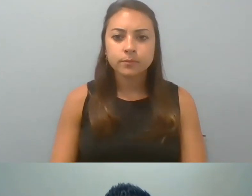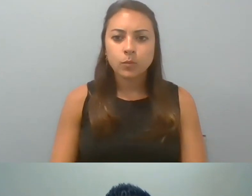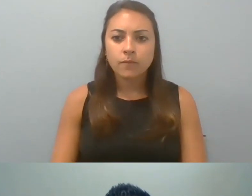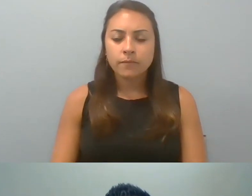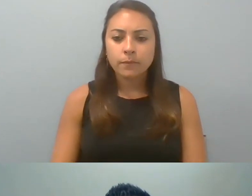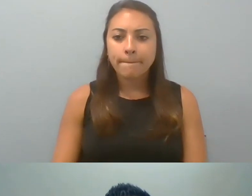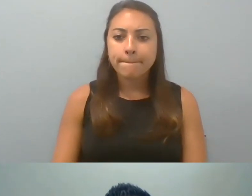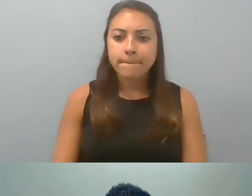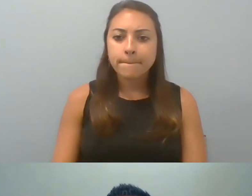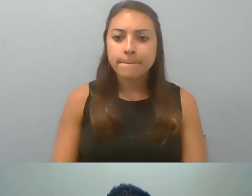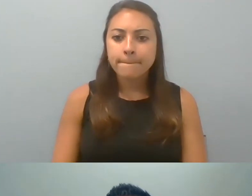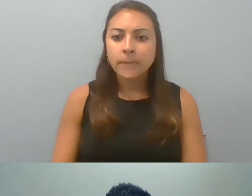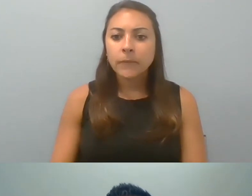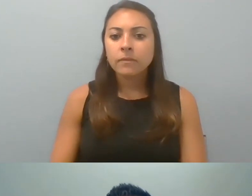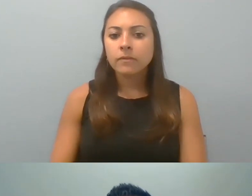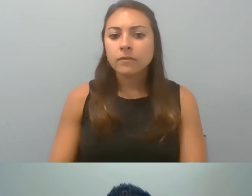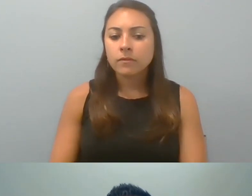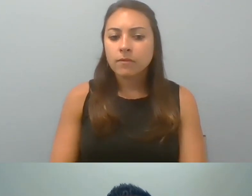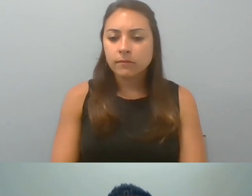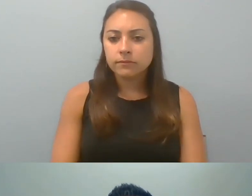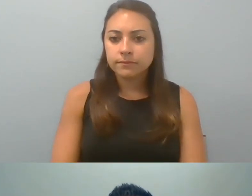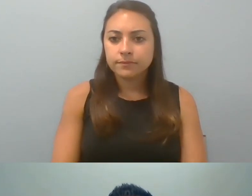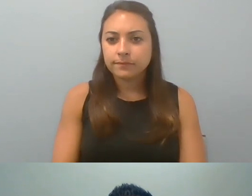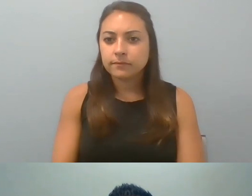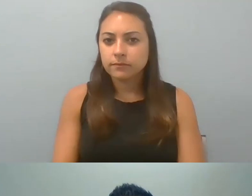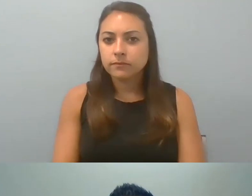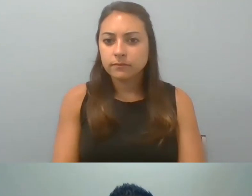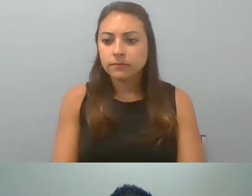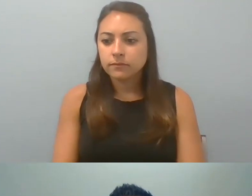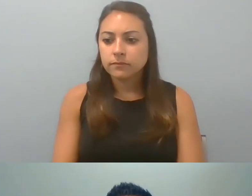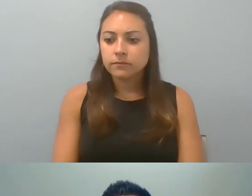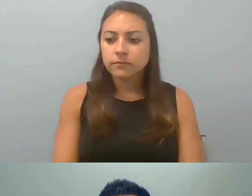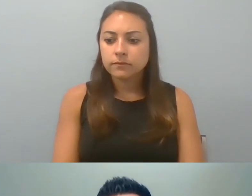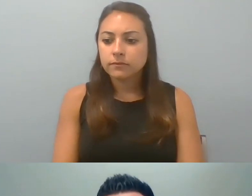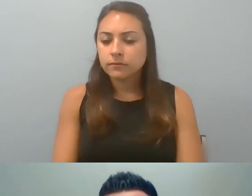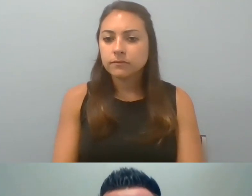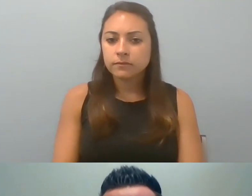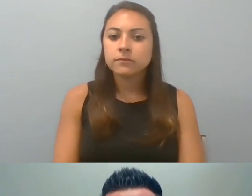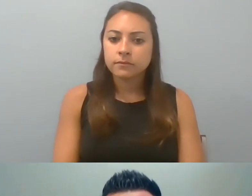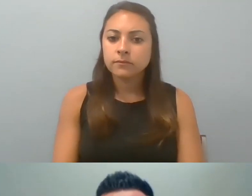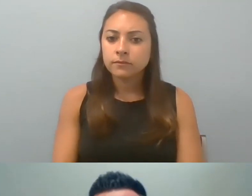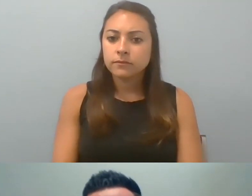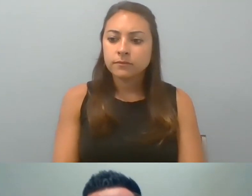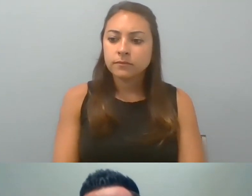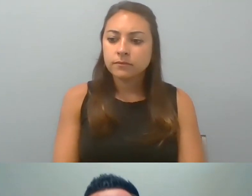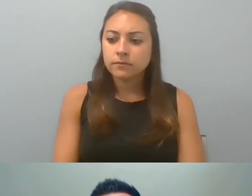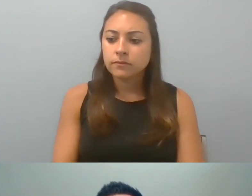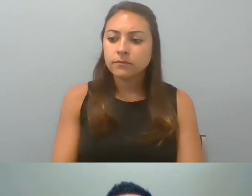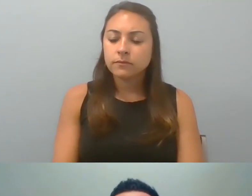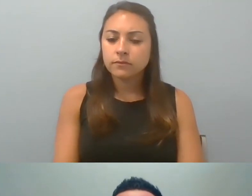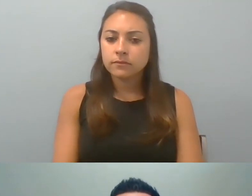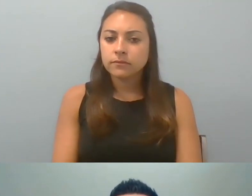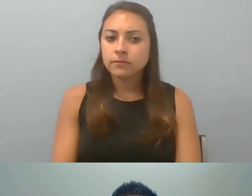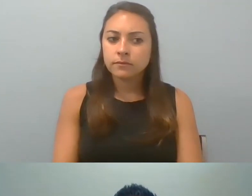any of the eateries around dining. So if you could clarify that a little bit. Yeah, absolutely. So this fall, we're